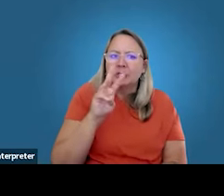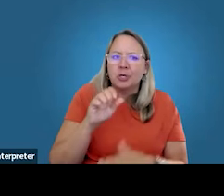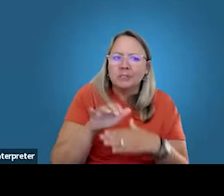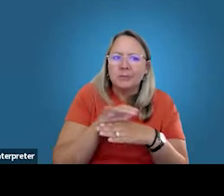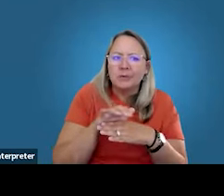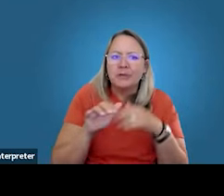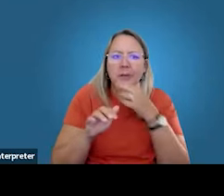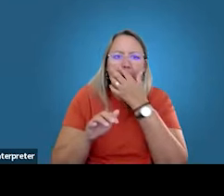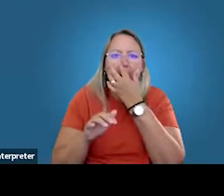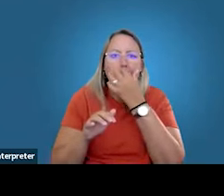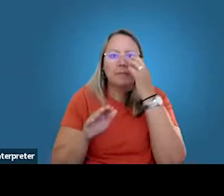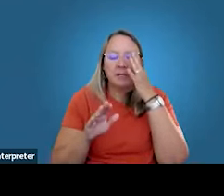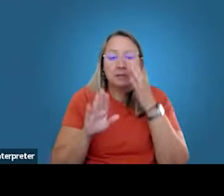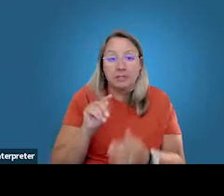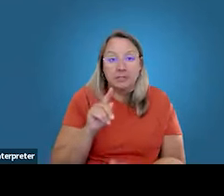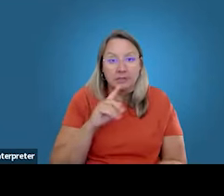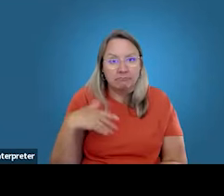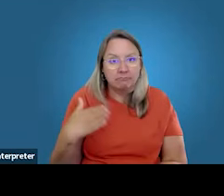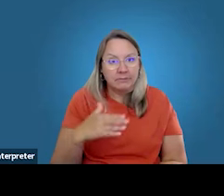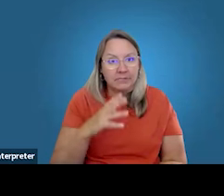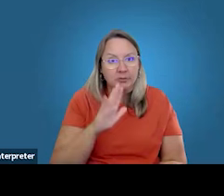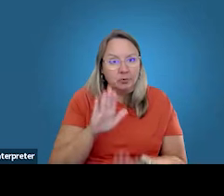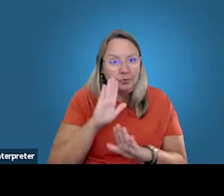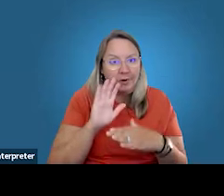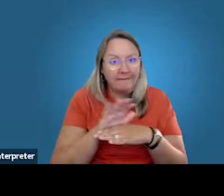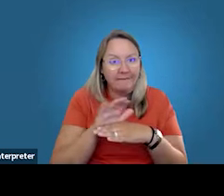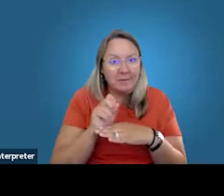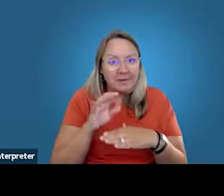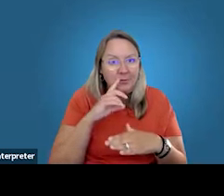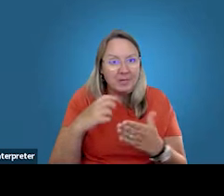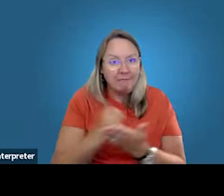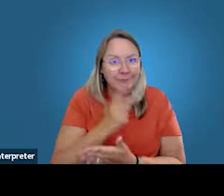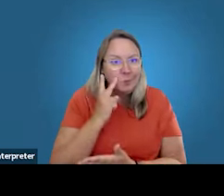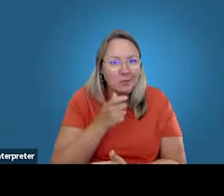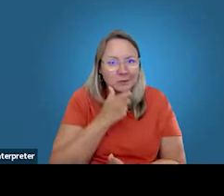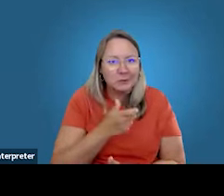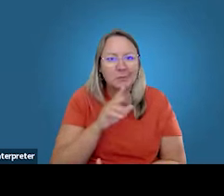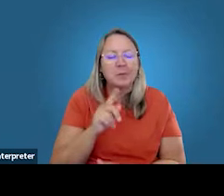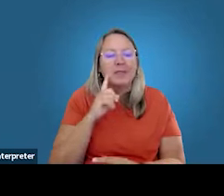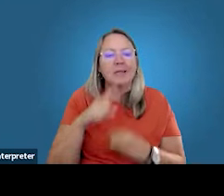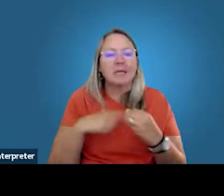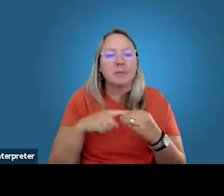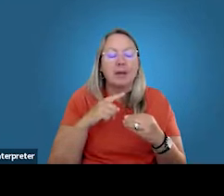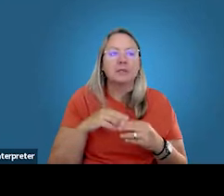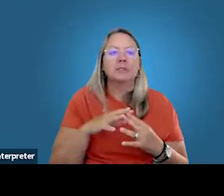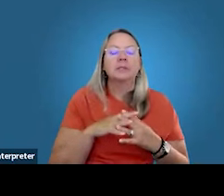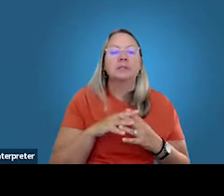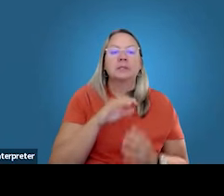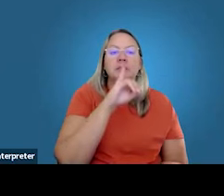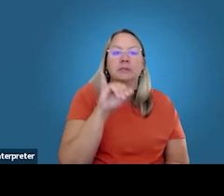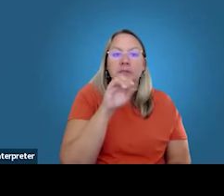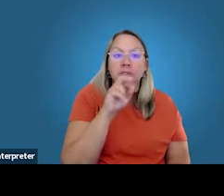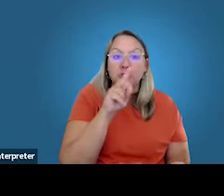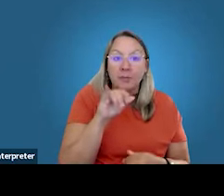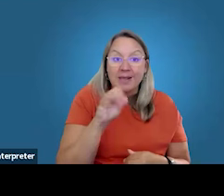then that's your homework for the weekend because it's a culturally significant film. We all should have seen it. If we think about the jeopardy of Jaws, if you haven't